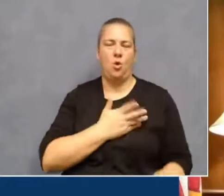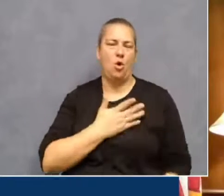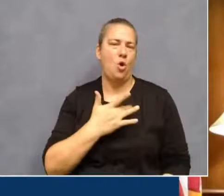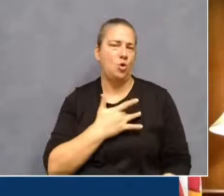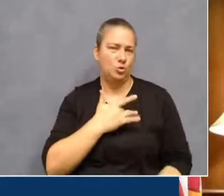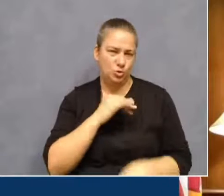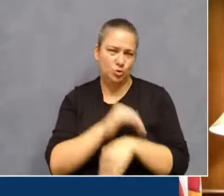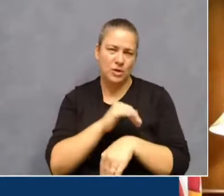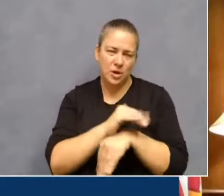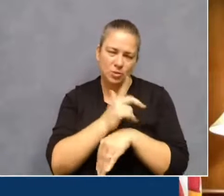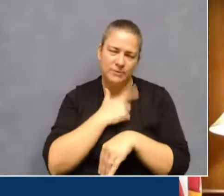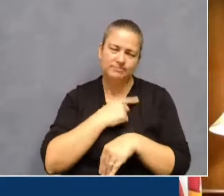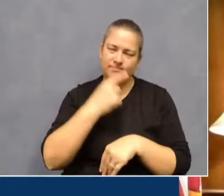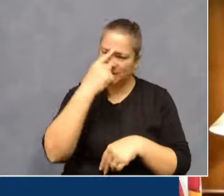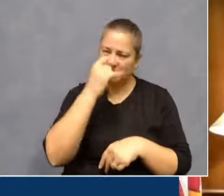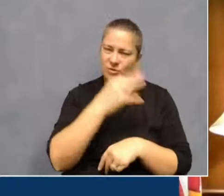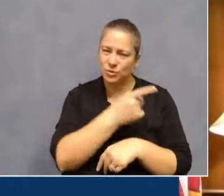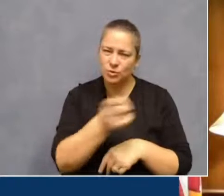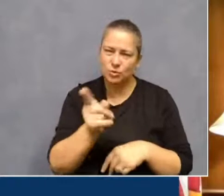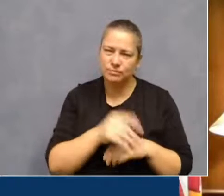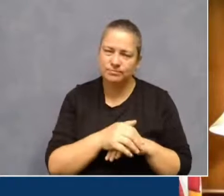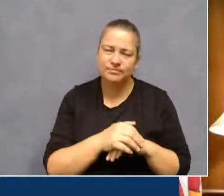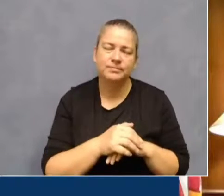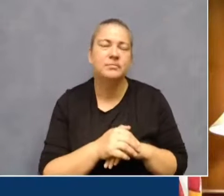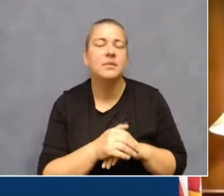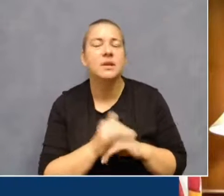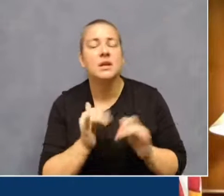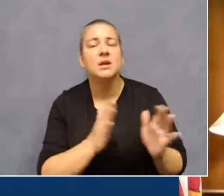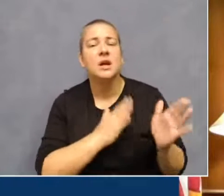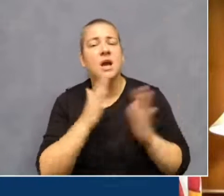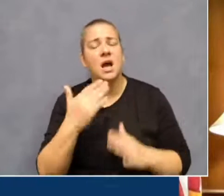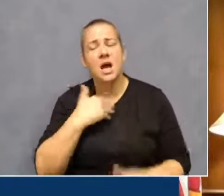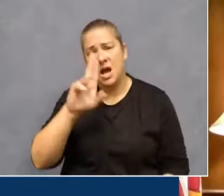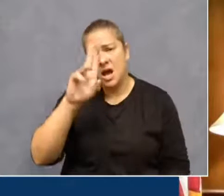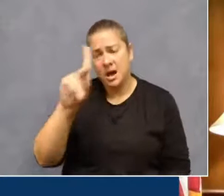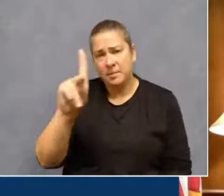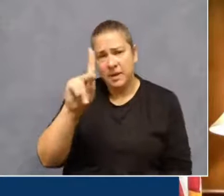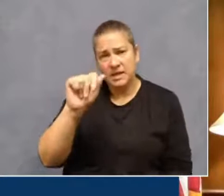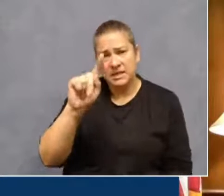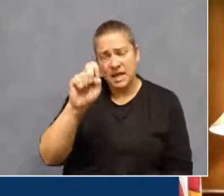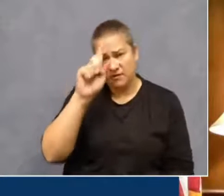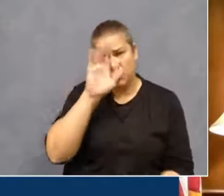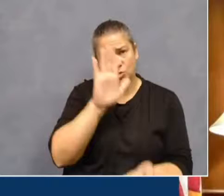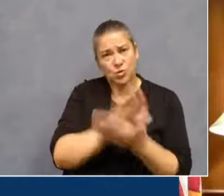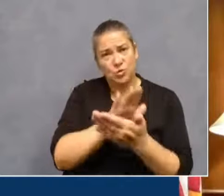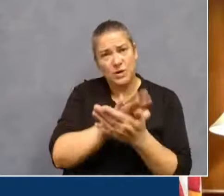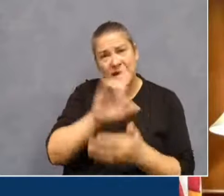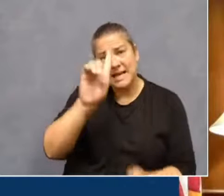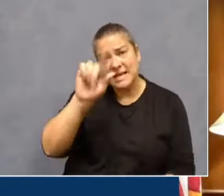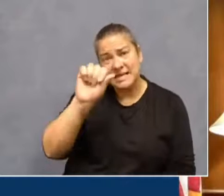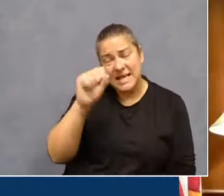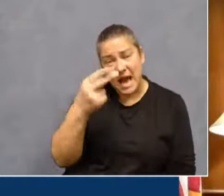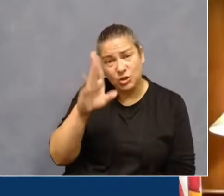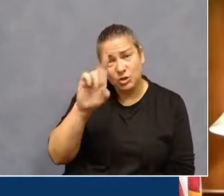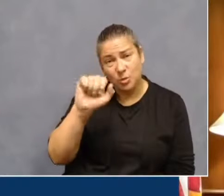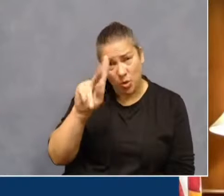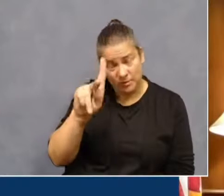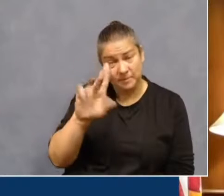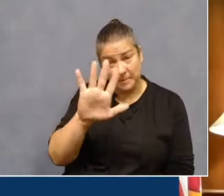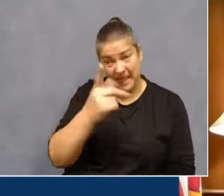am here today to give an update on the school dashboard. Last week, I gave the very first